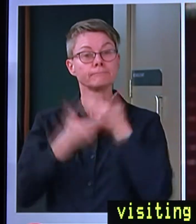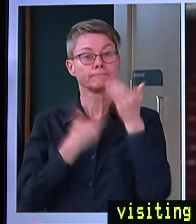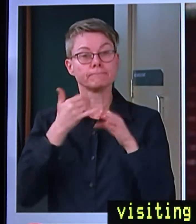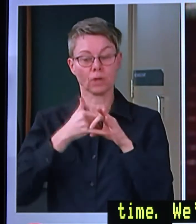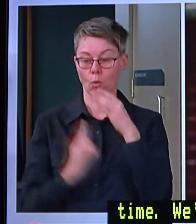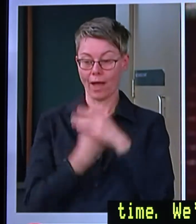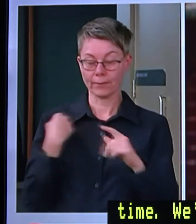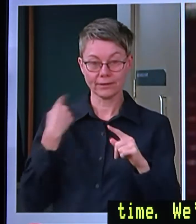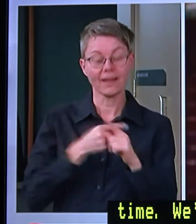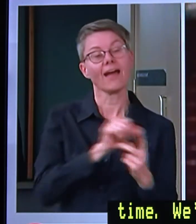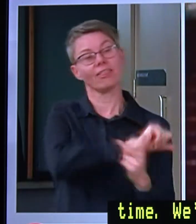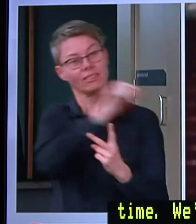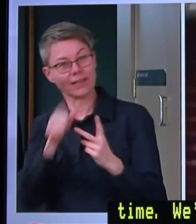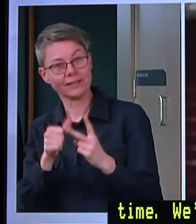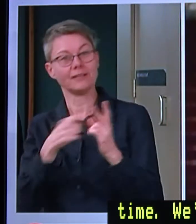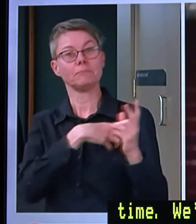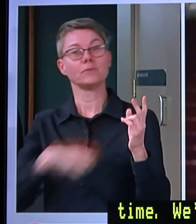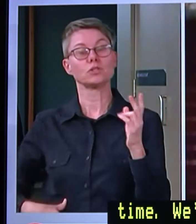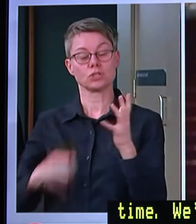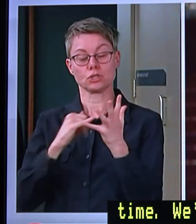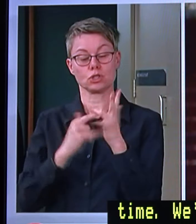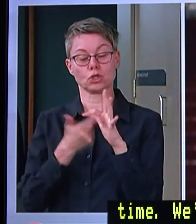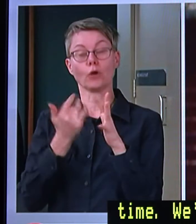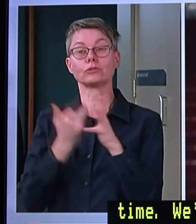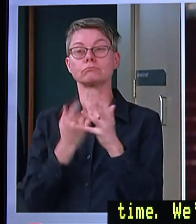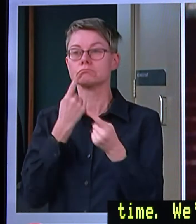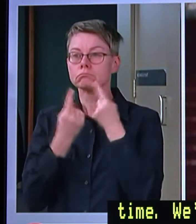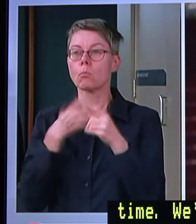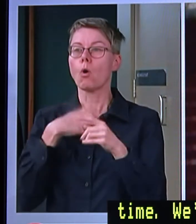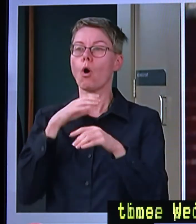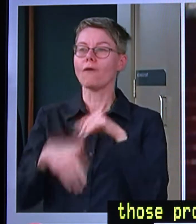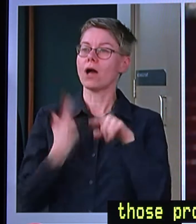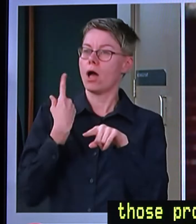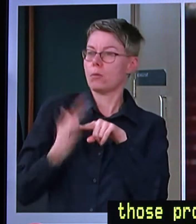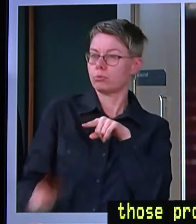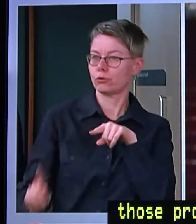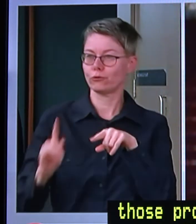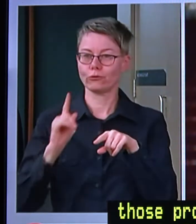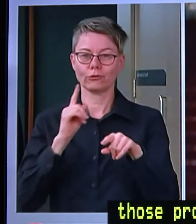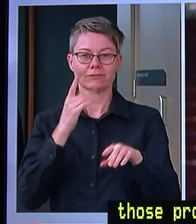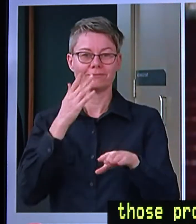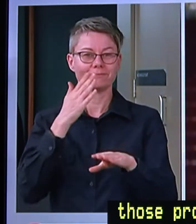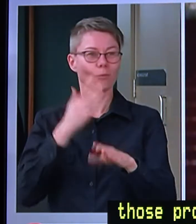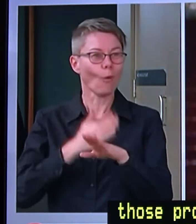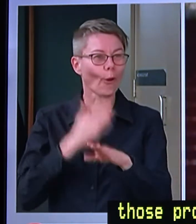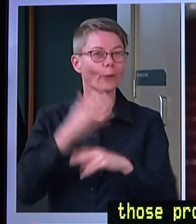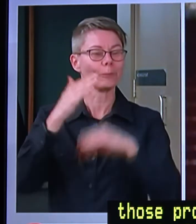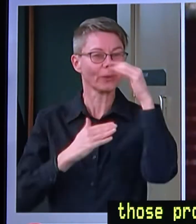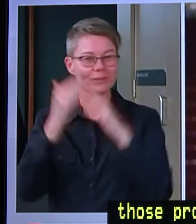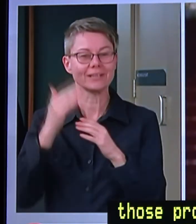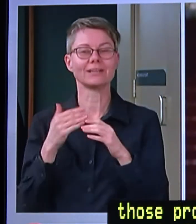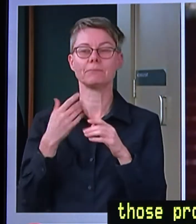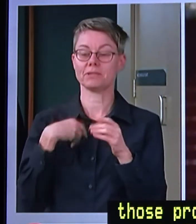daily medical report, and then Minister Stokes will outline in greater detail the package that we're announcing today to really boost jobs, bring